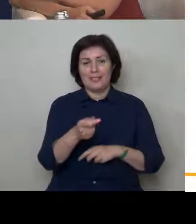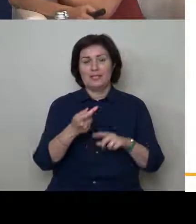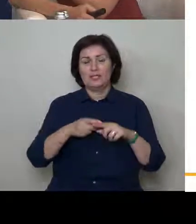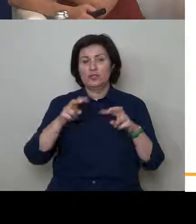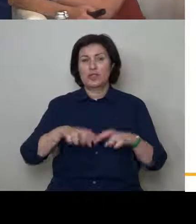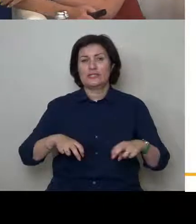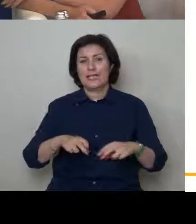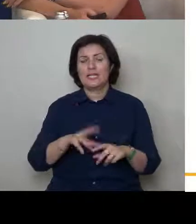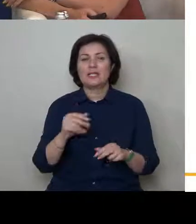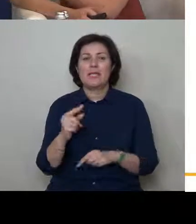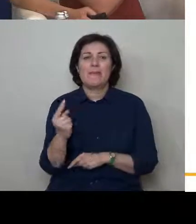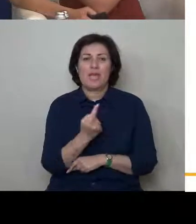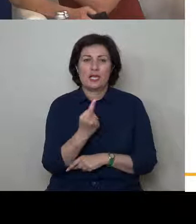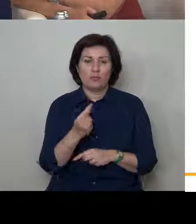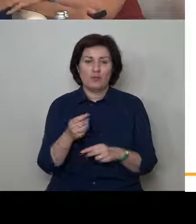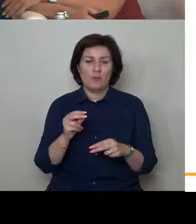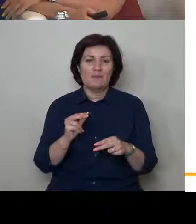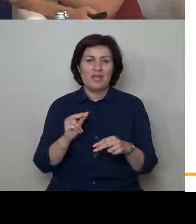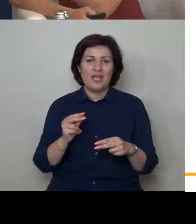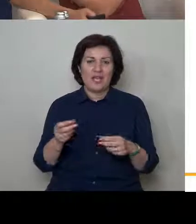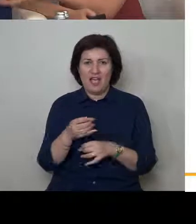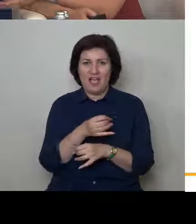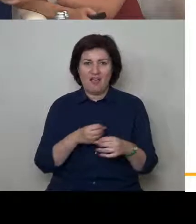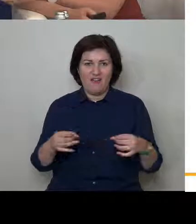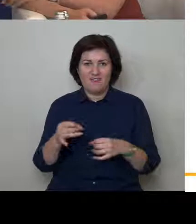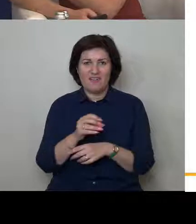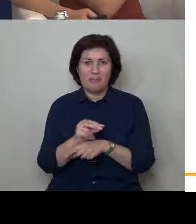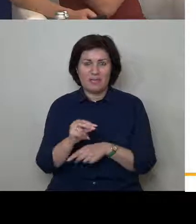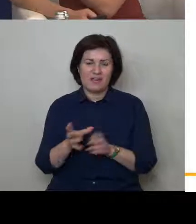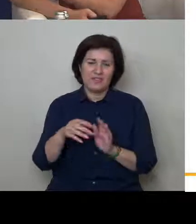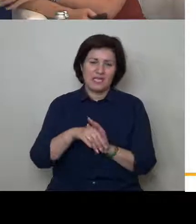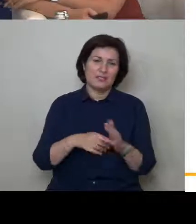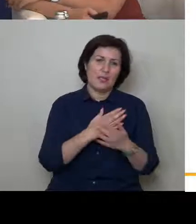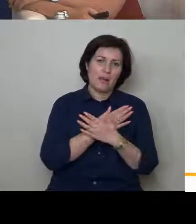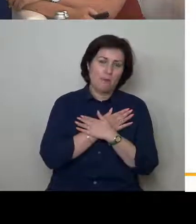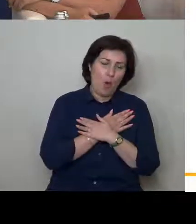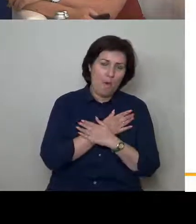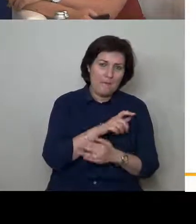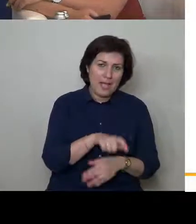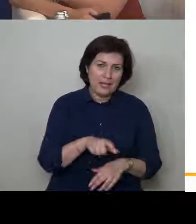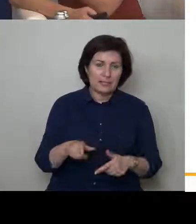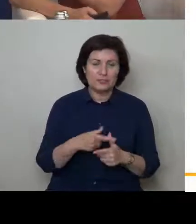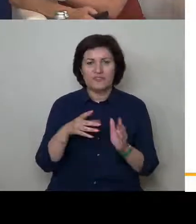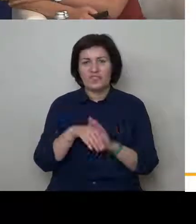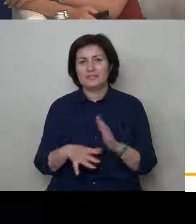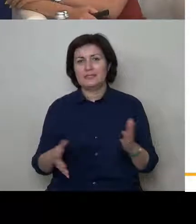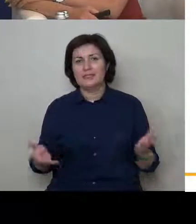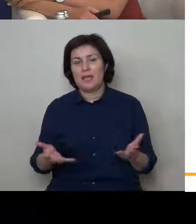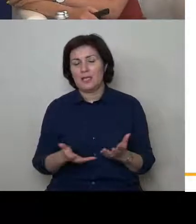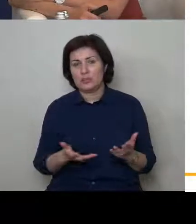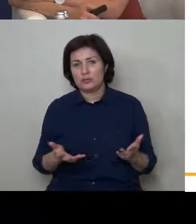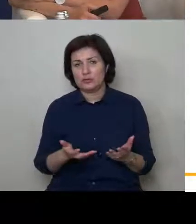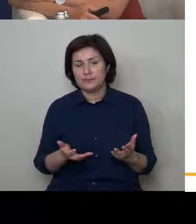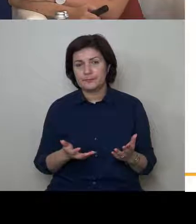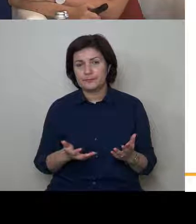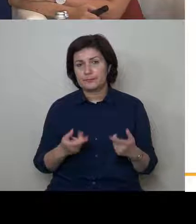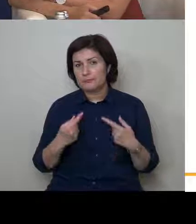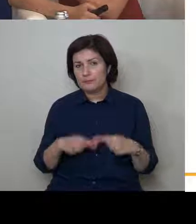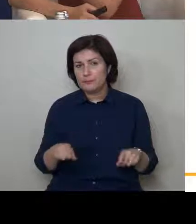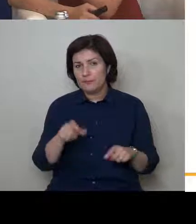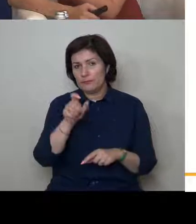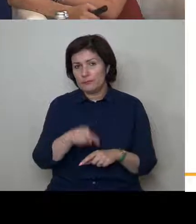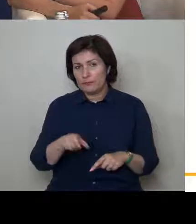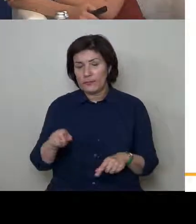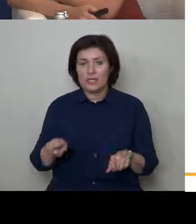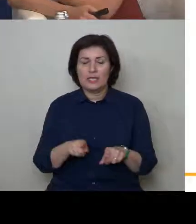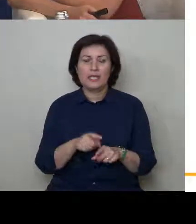example, what we discussed, the falsifying or submitting the persons who have long